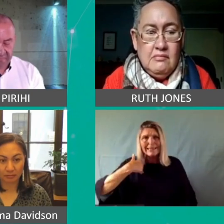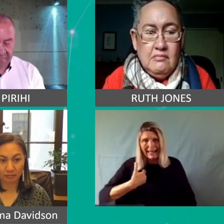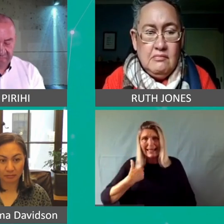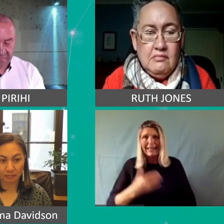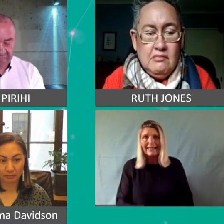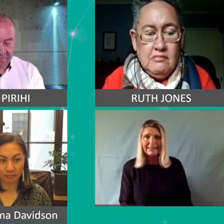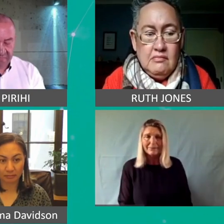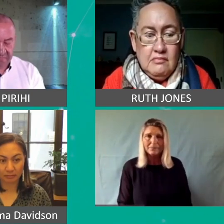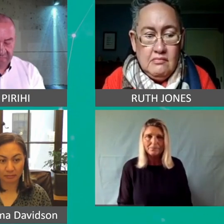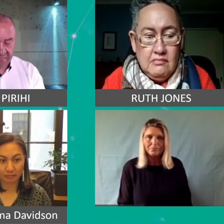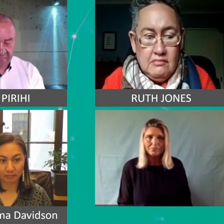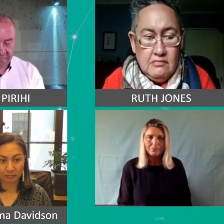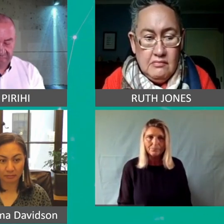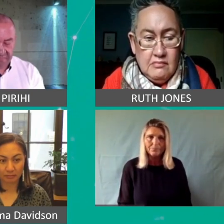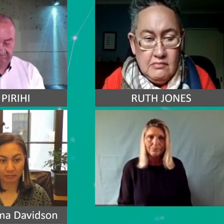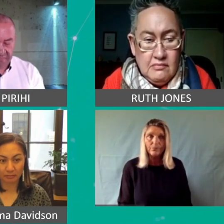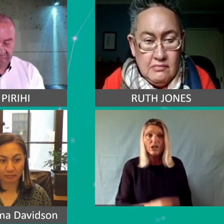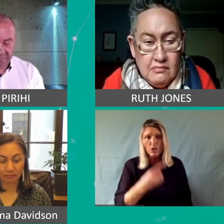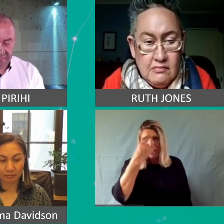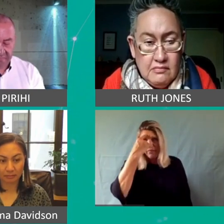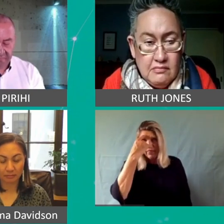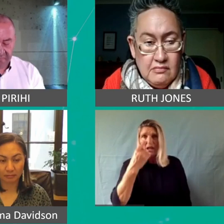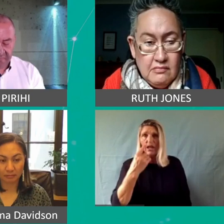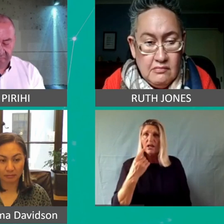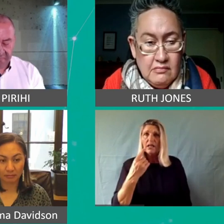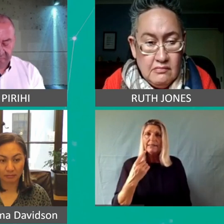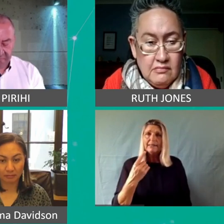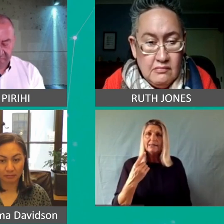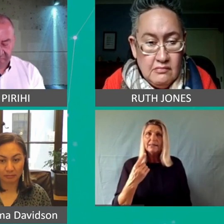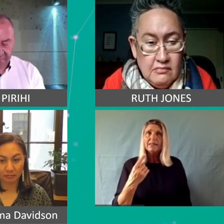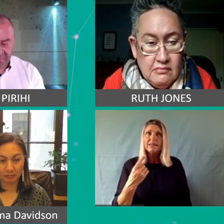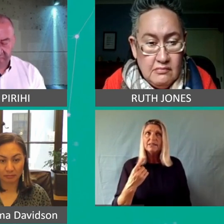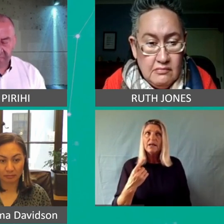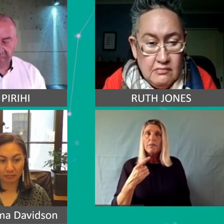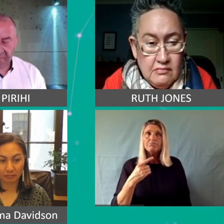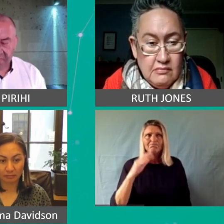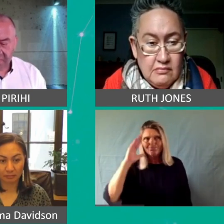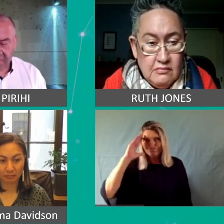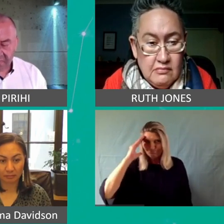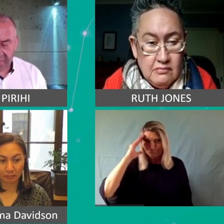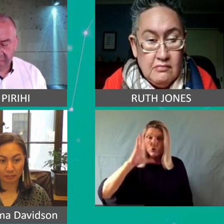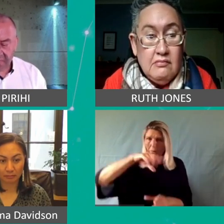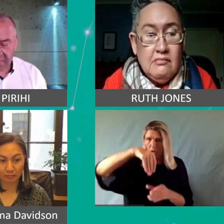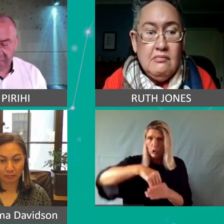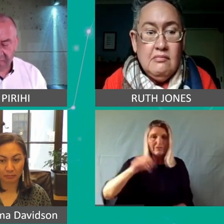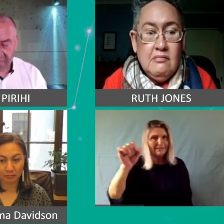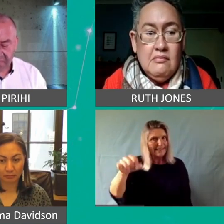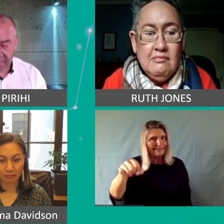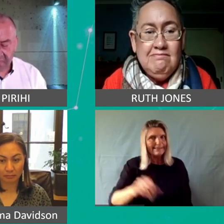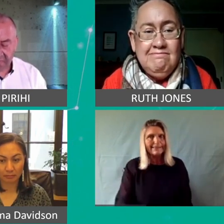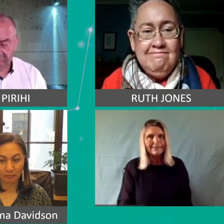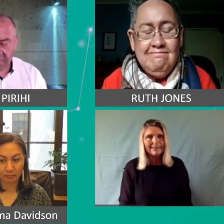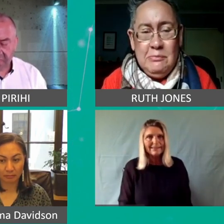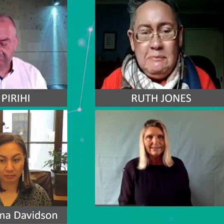I think that there's a really strong will to be inclusive. We just now need to